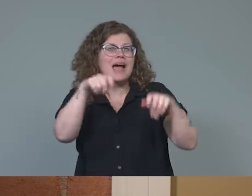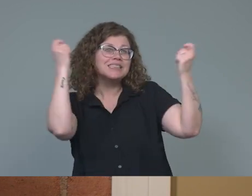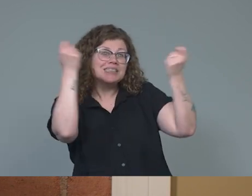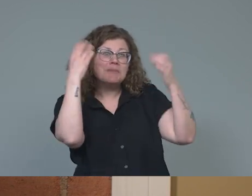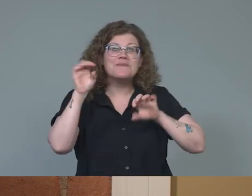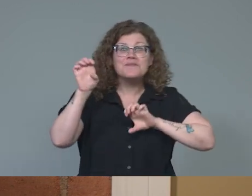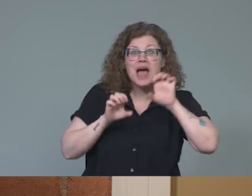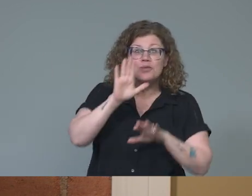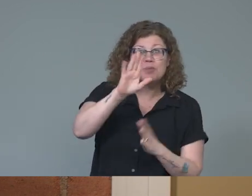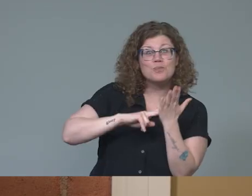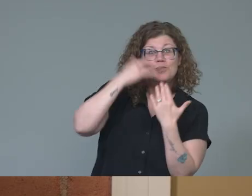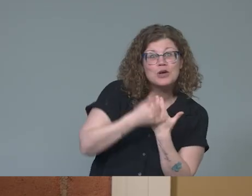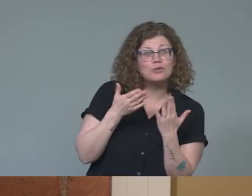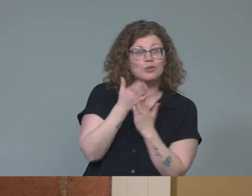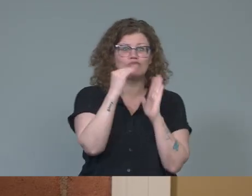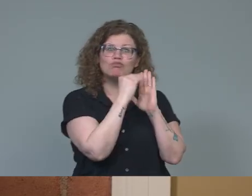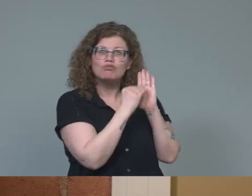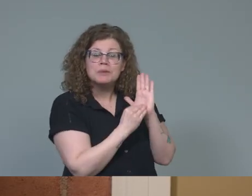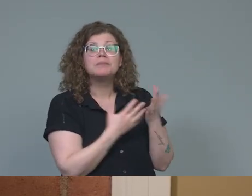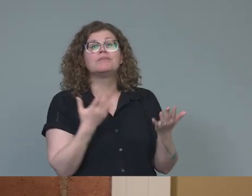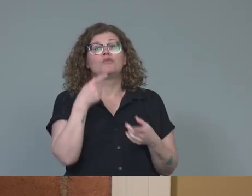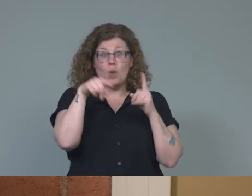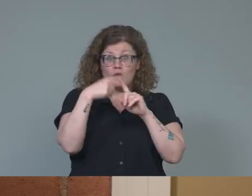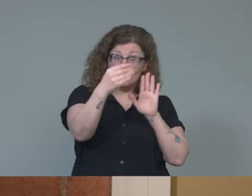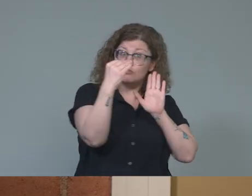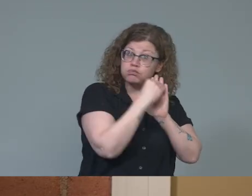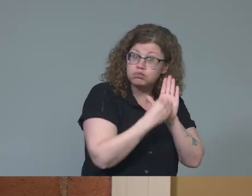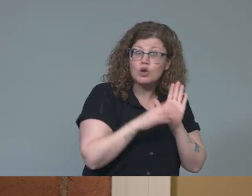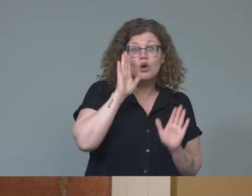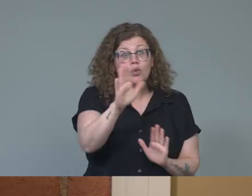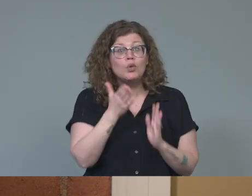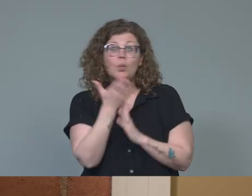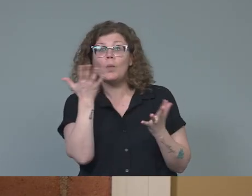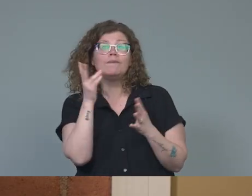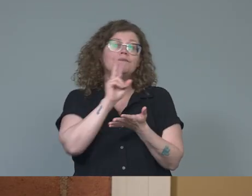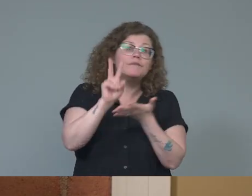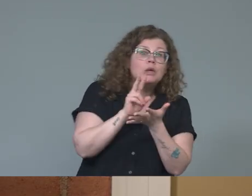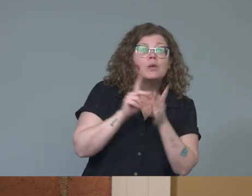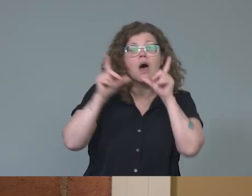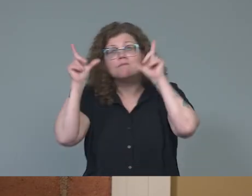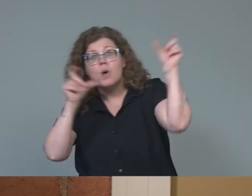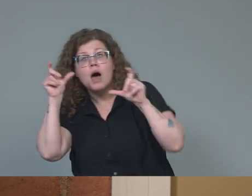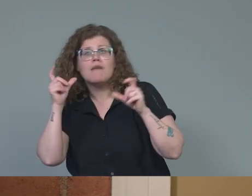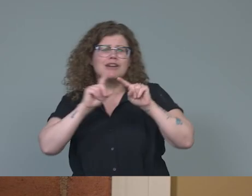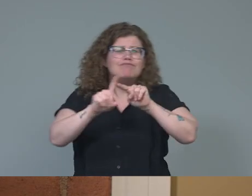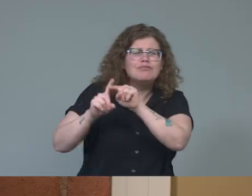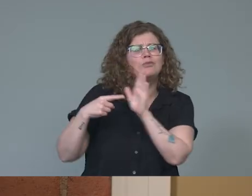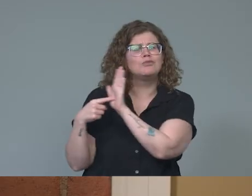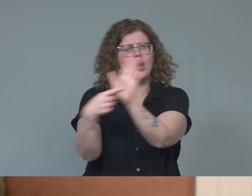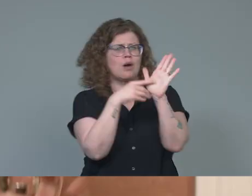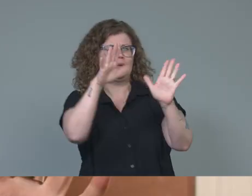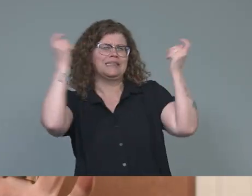photos. You want to celebrate your project and communicate about it, sharing all the stories that went into the development